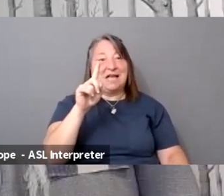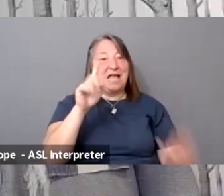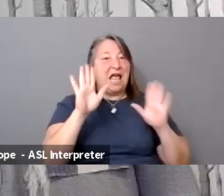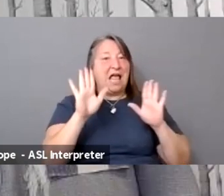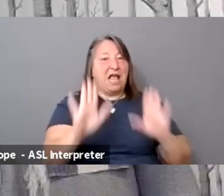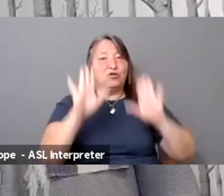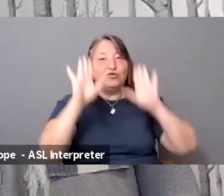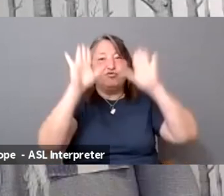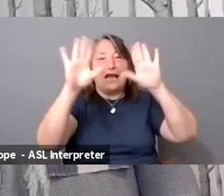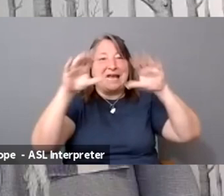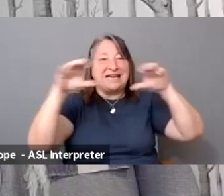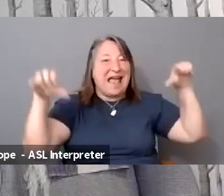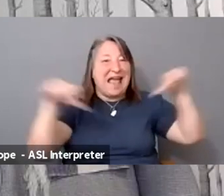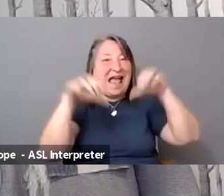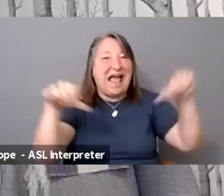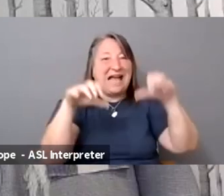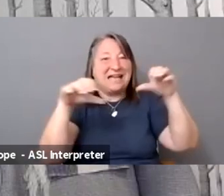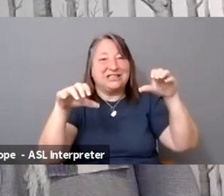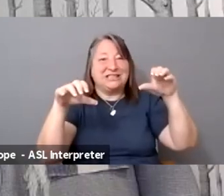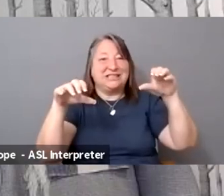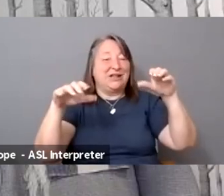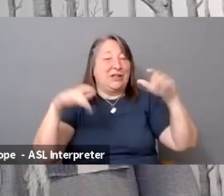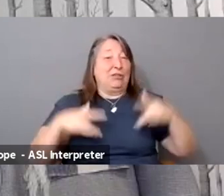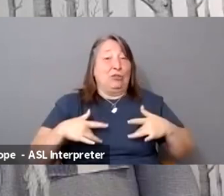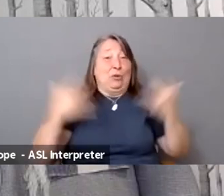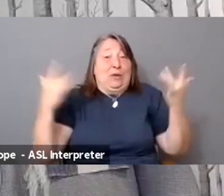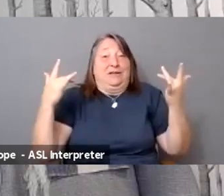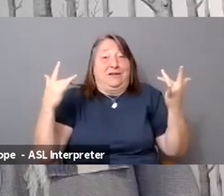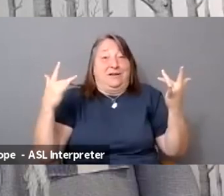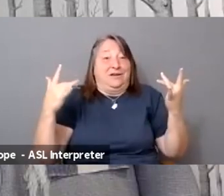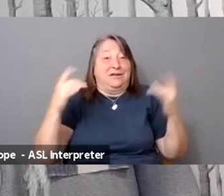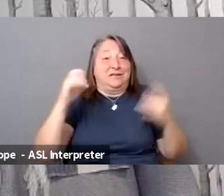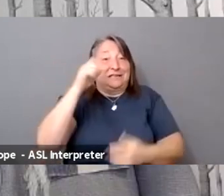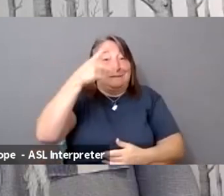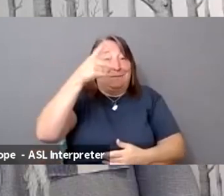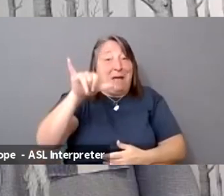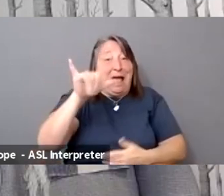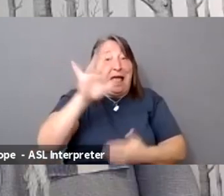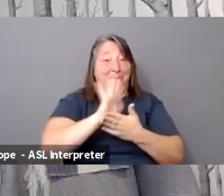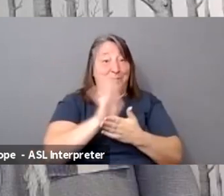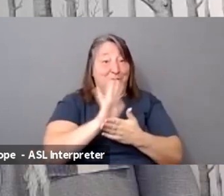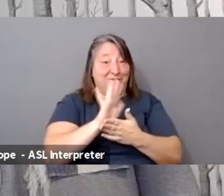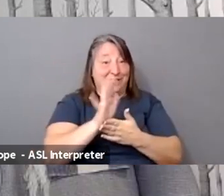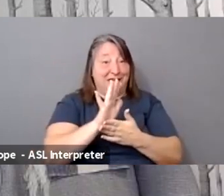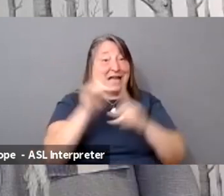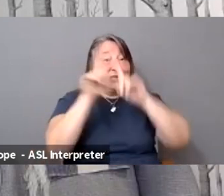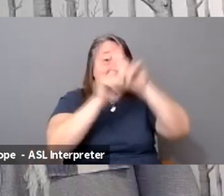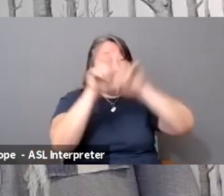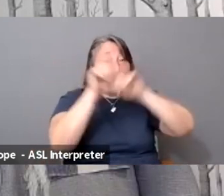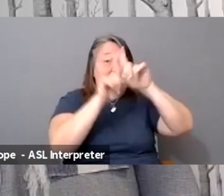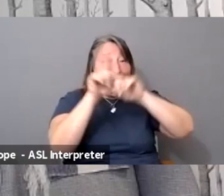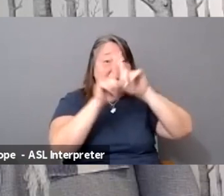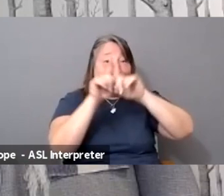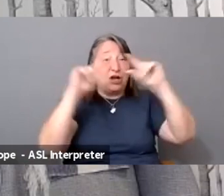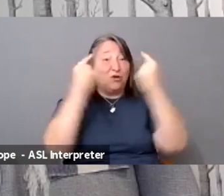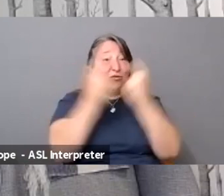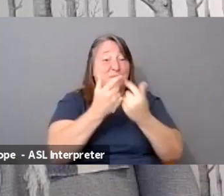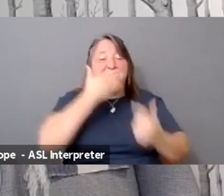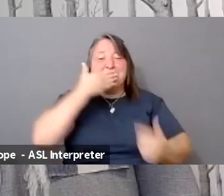a great action thriller spy movie, you know, and it happens to star a group of badass women. That's